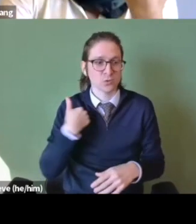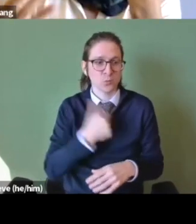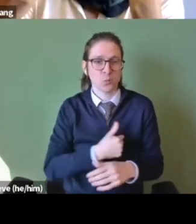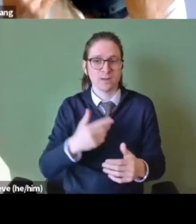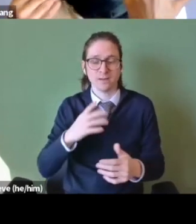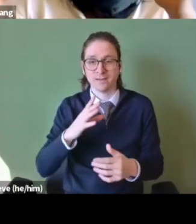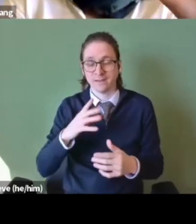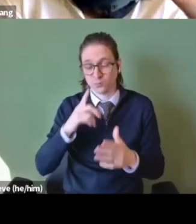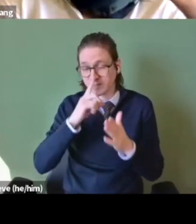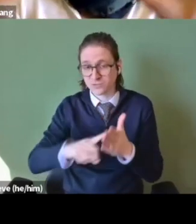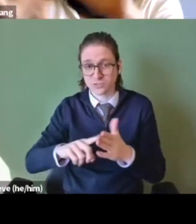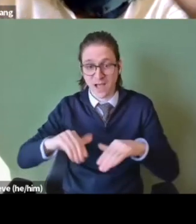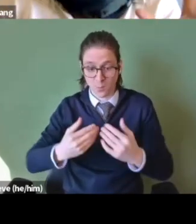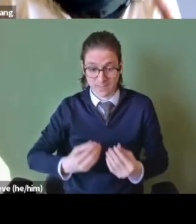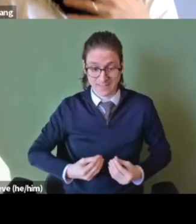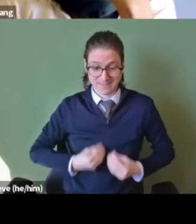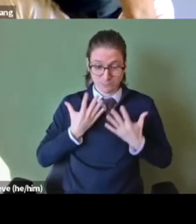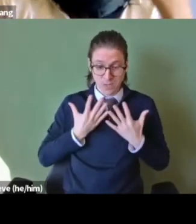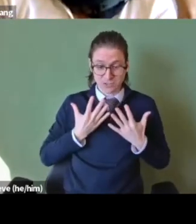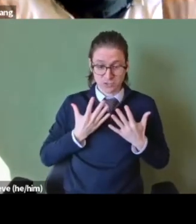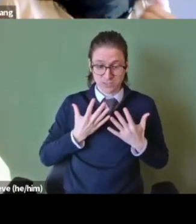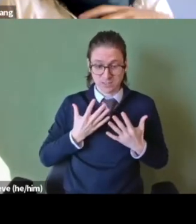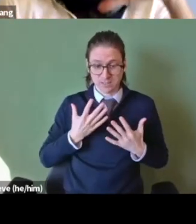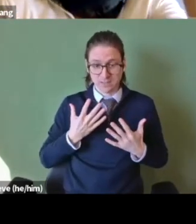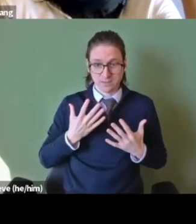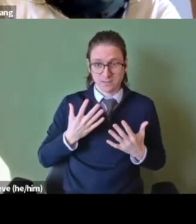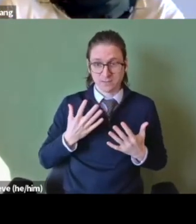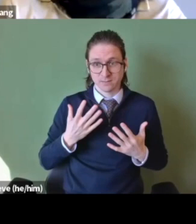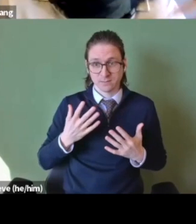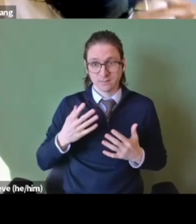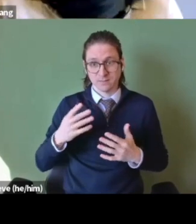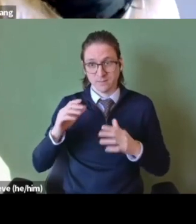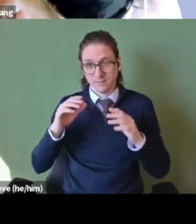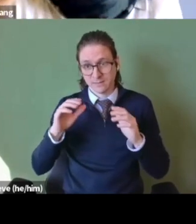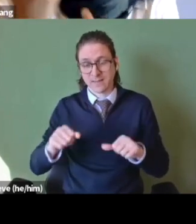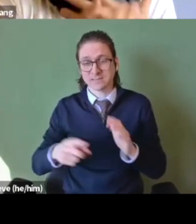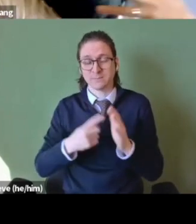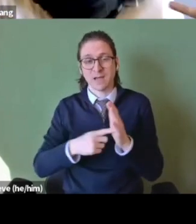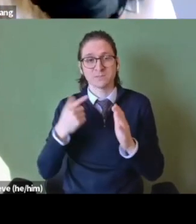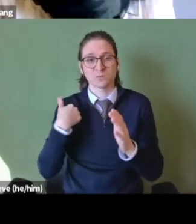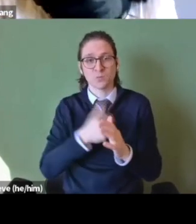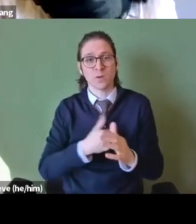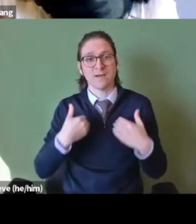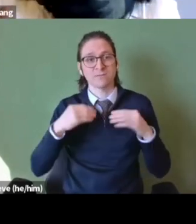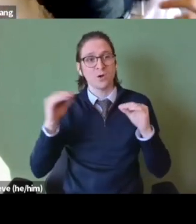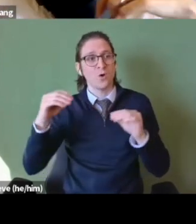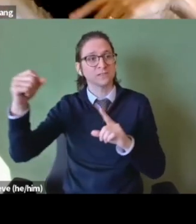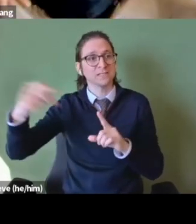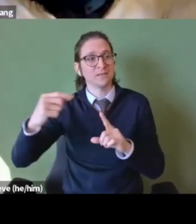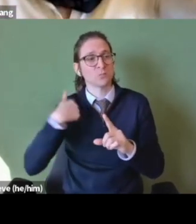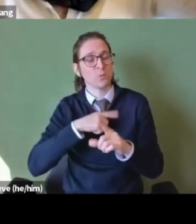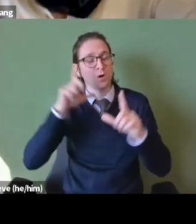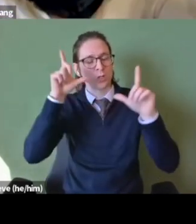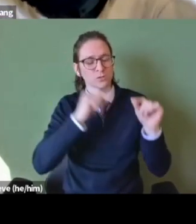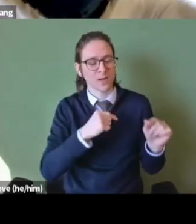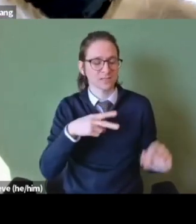of withdrawal from real perceptual input. People close their eyes, they look away, and as they do those things,